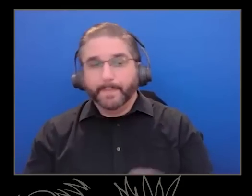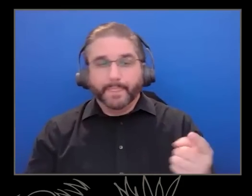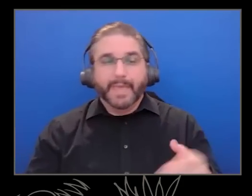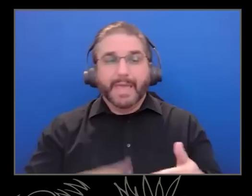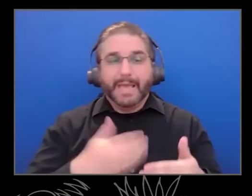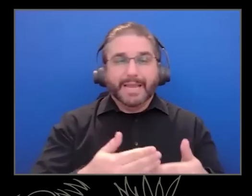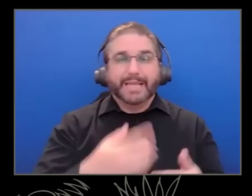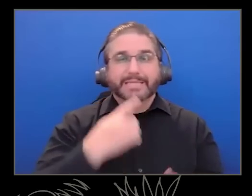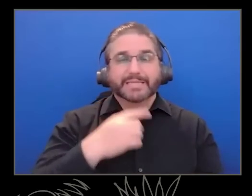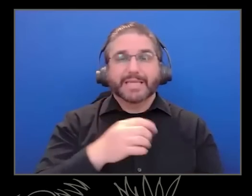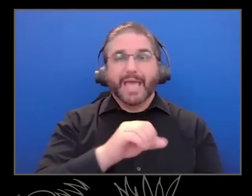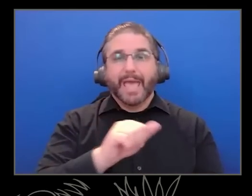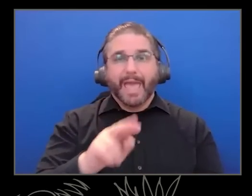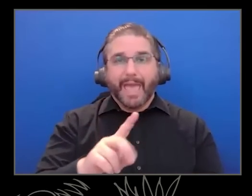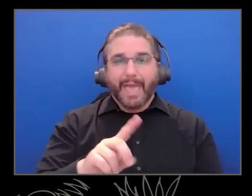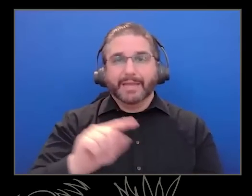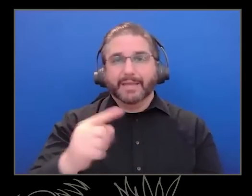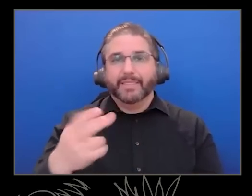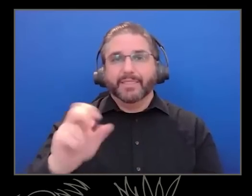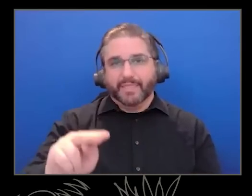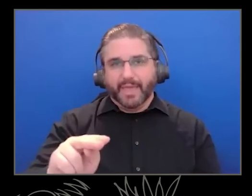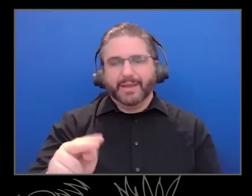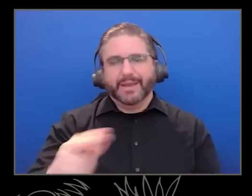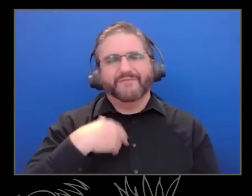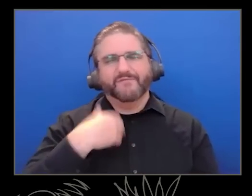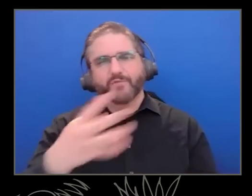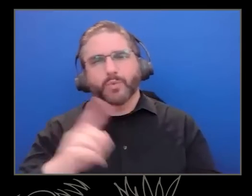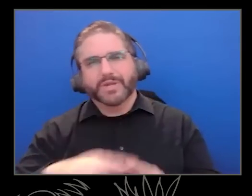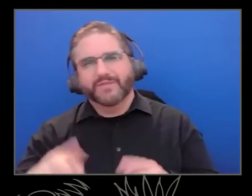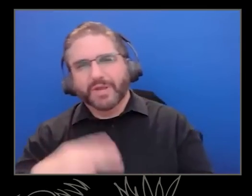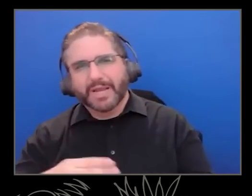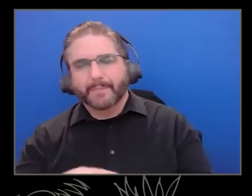then. And you might see this by a couple different names. You might see it